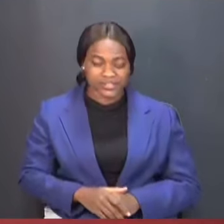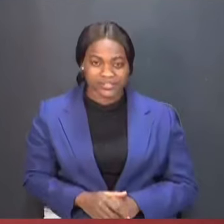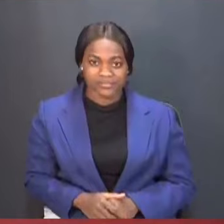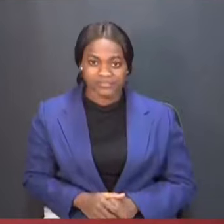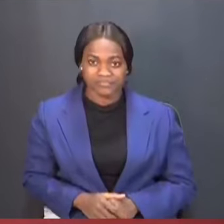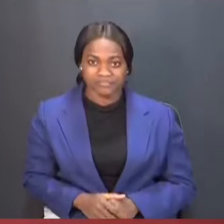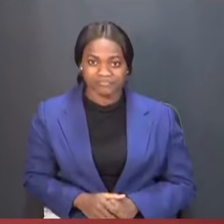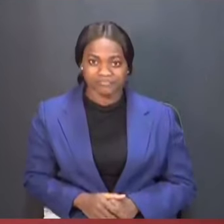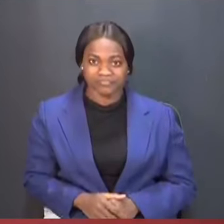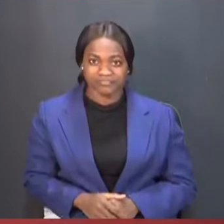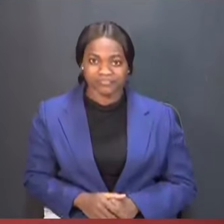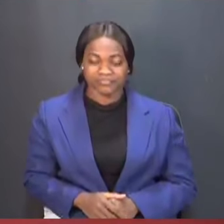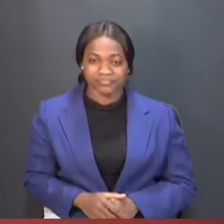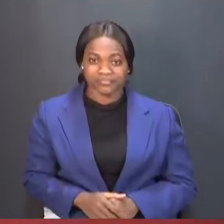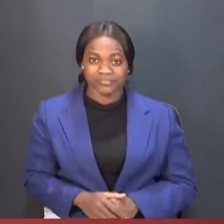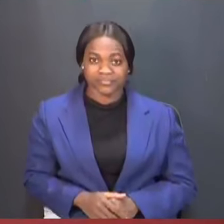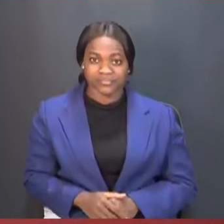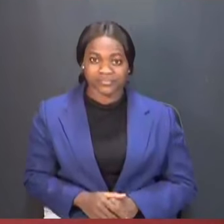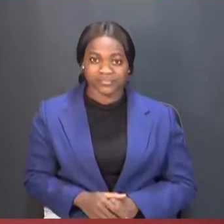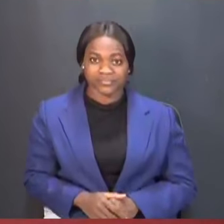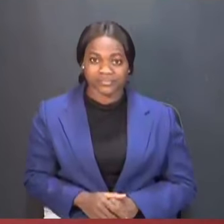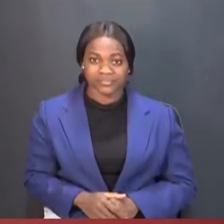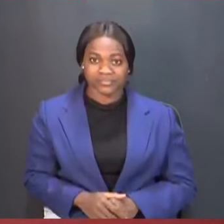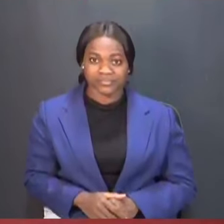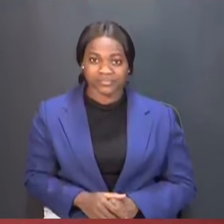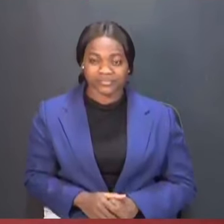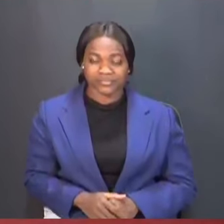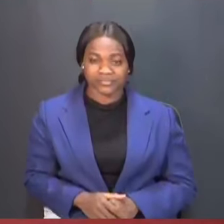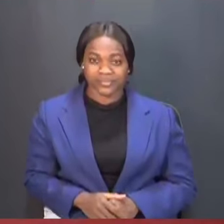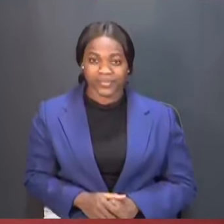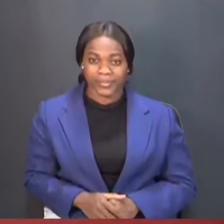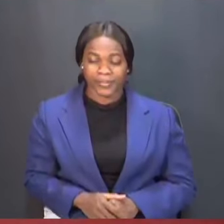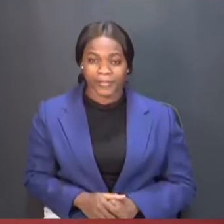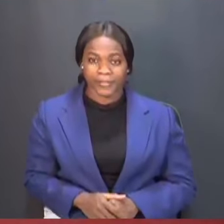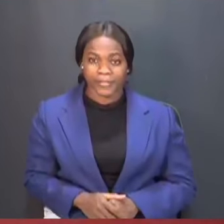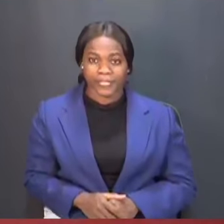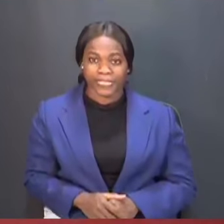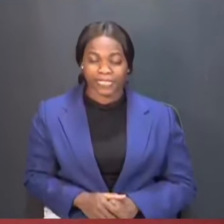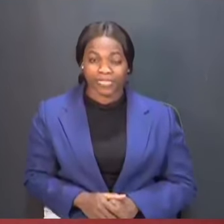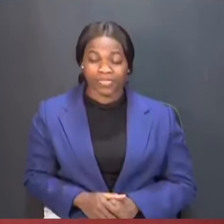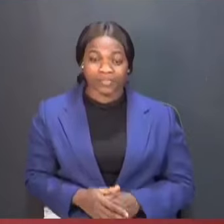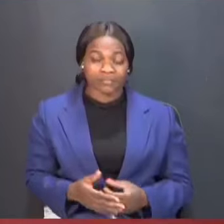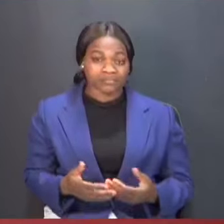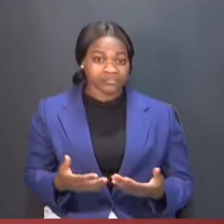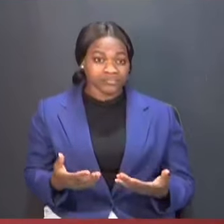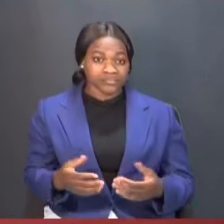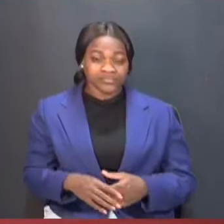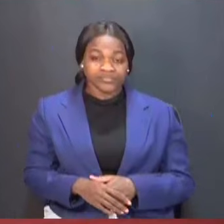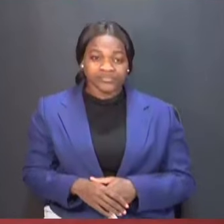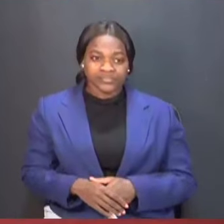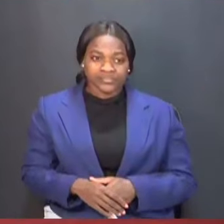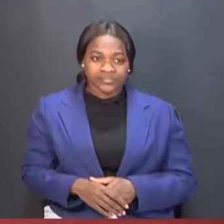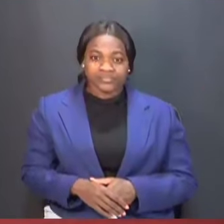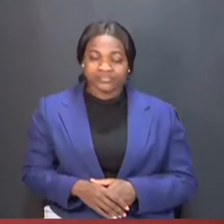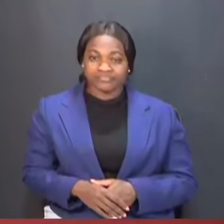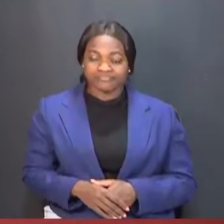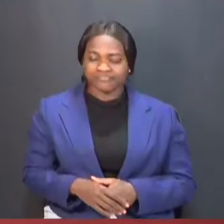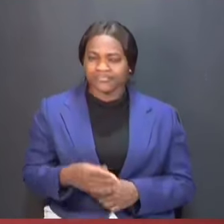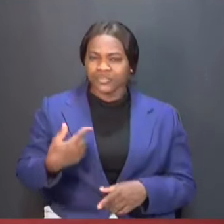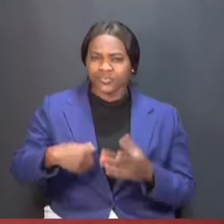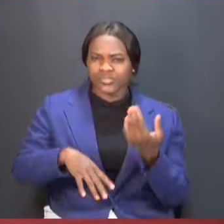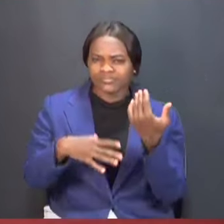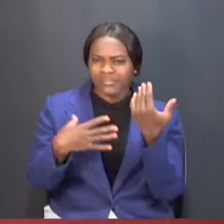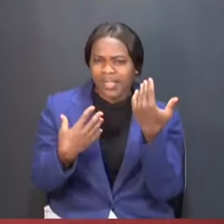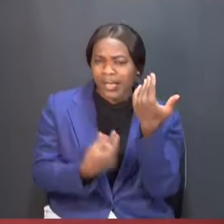Honourable members, the jurisdiction to sanction contempt is not limited to